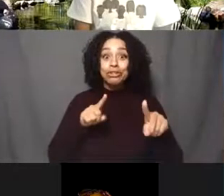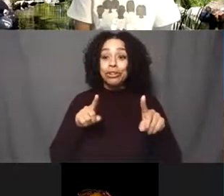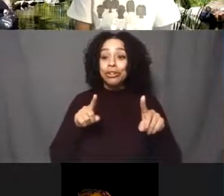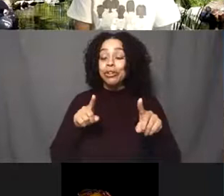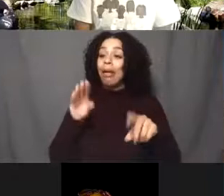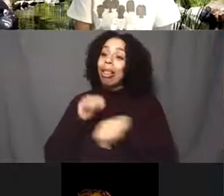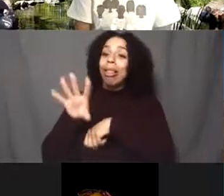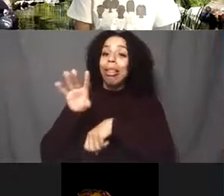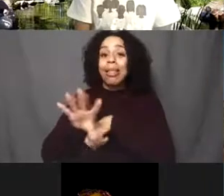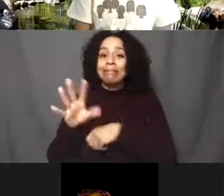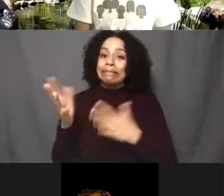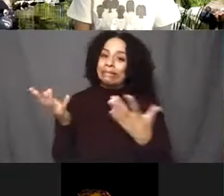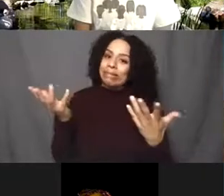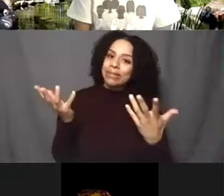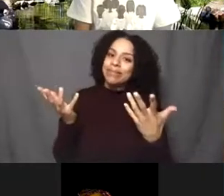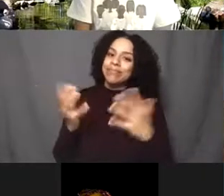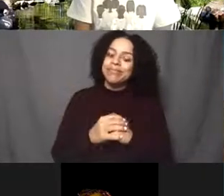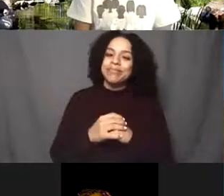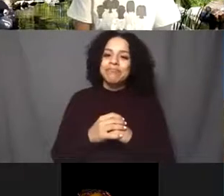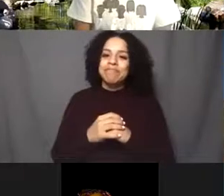know that I have found